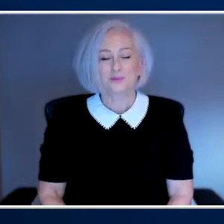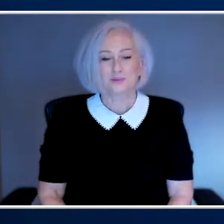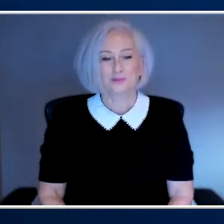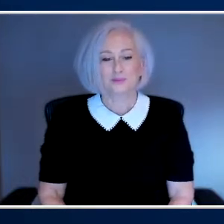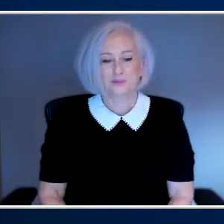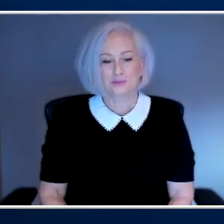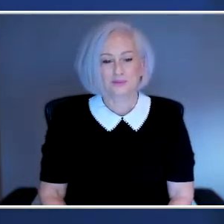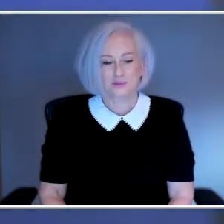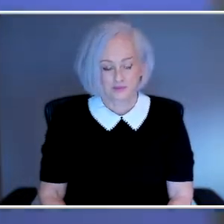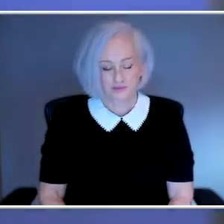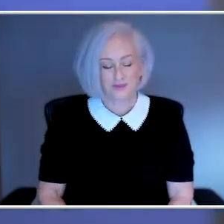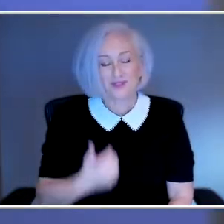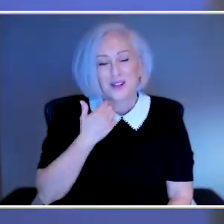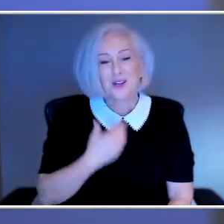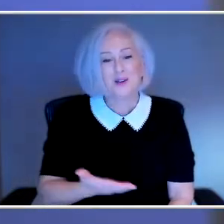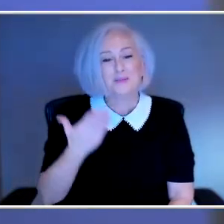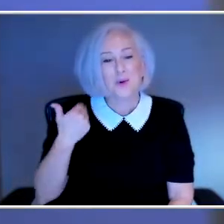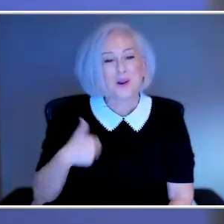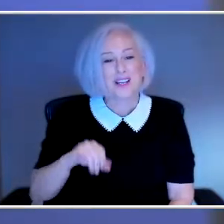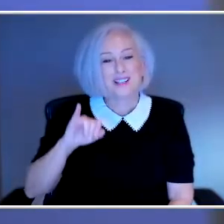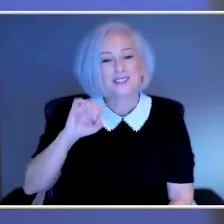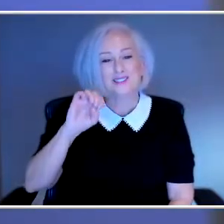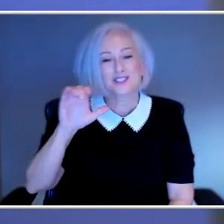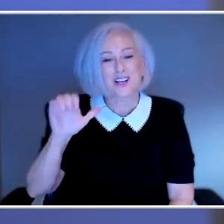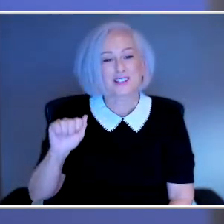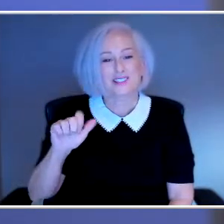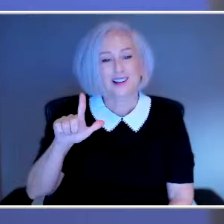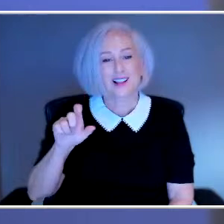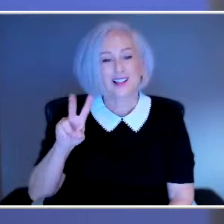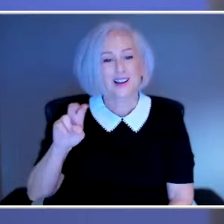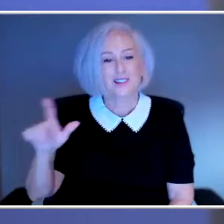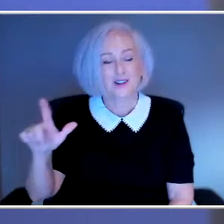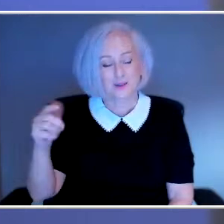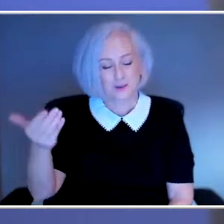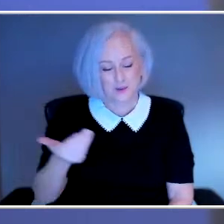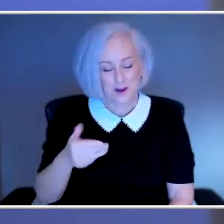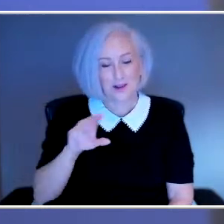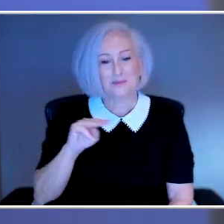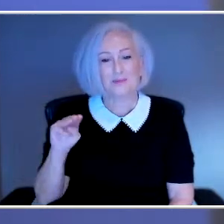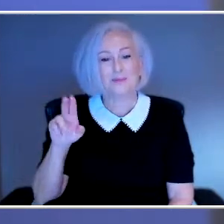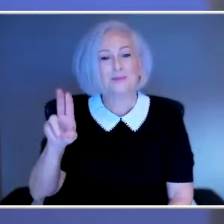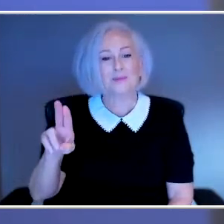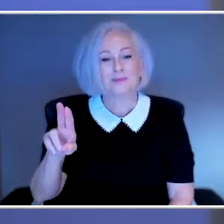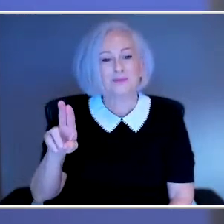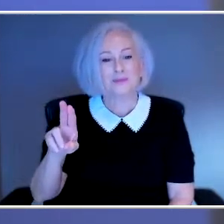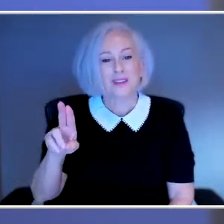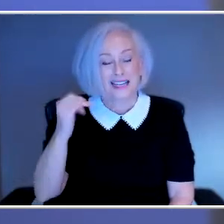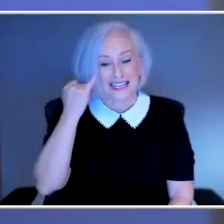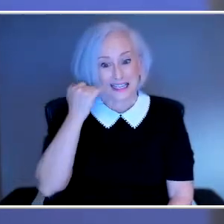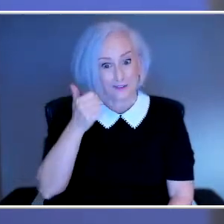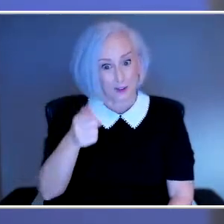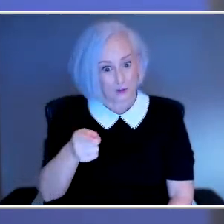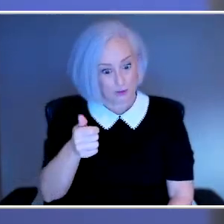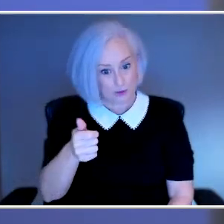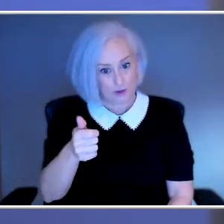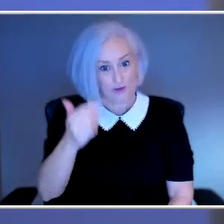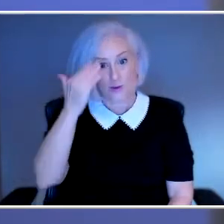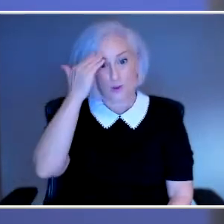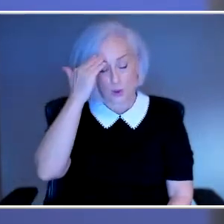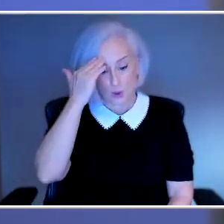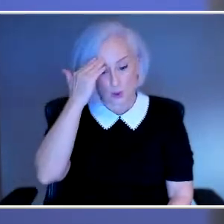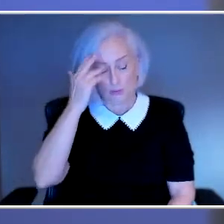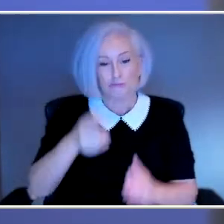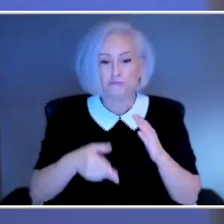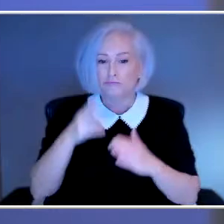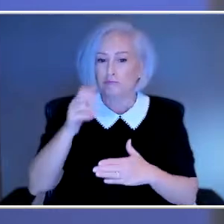Good morning, I'm Jessica Lovell, and welcome to the Morning Medical Update. If you knew you were at high risk of getting cancer, how far would